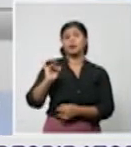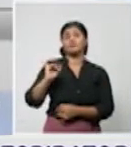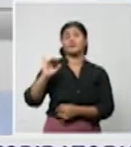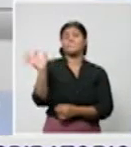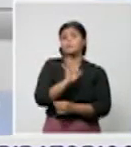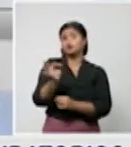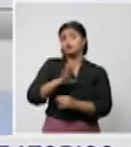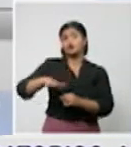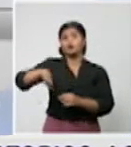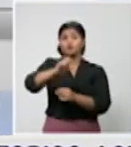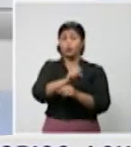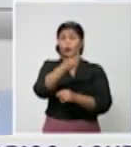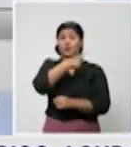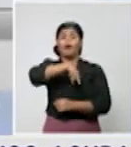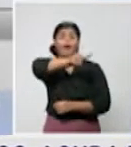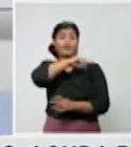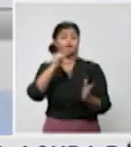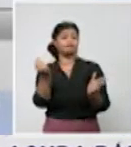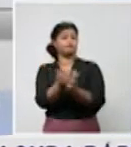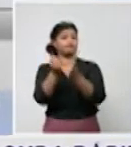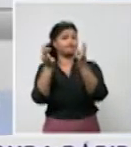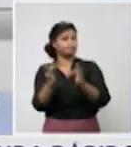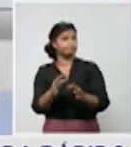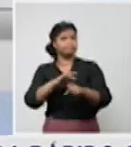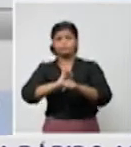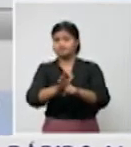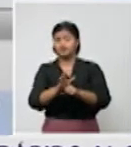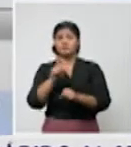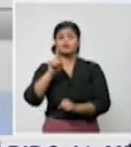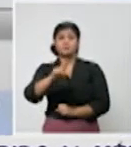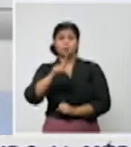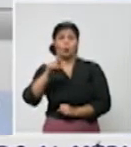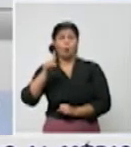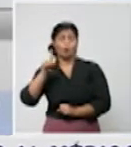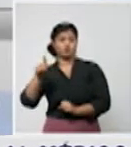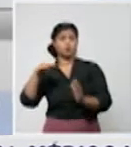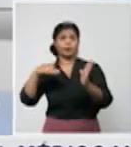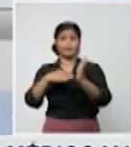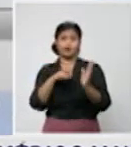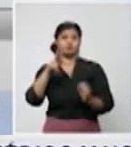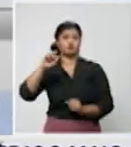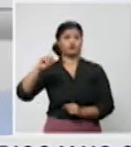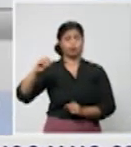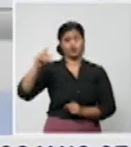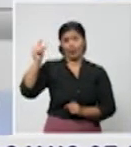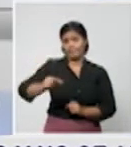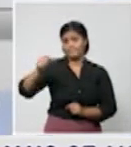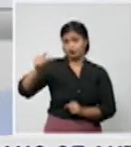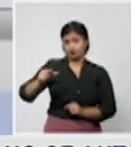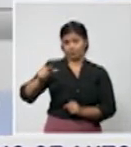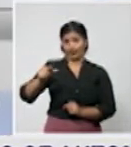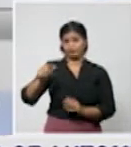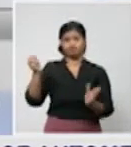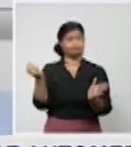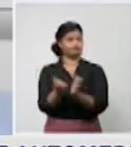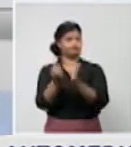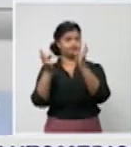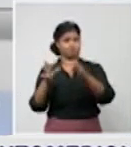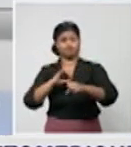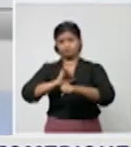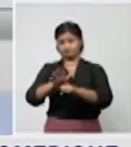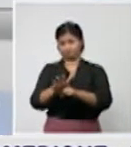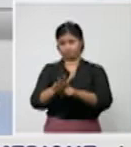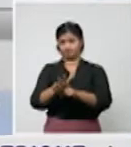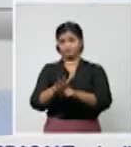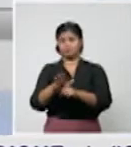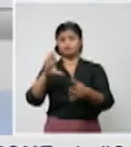54.06% of all global cases. Yesterday, 111,200 people were diagnosed with the COVID-19. There